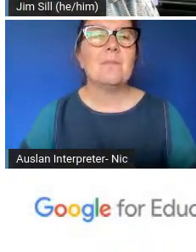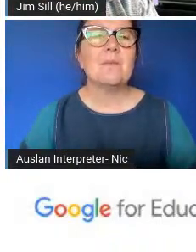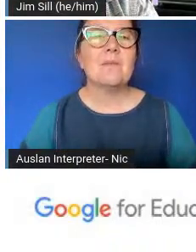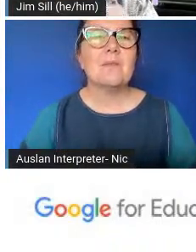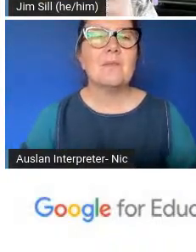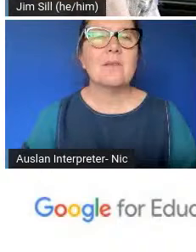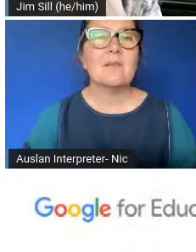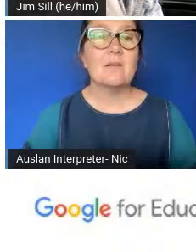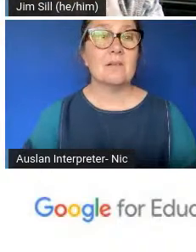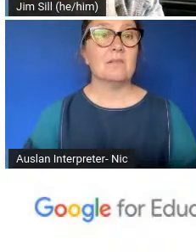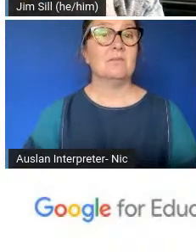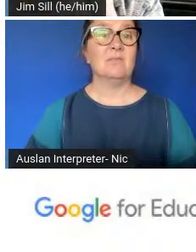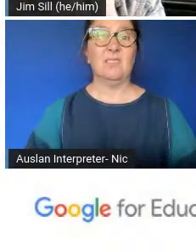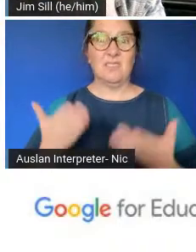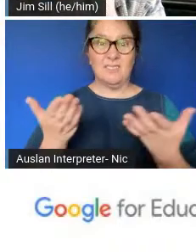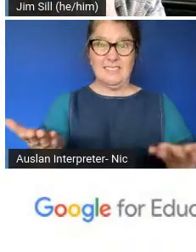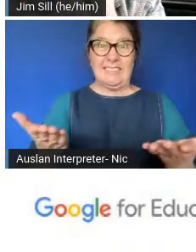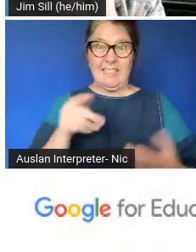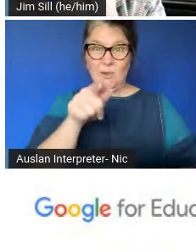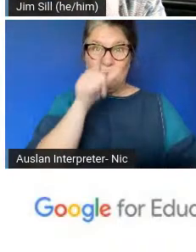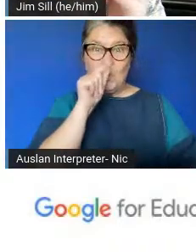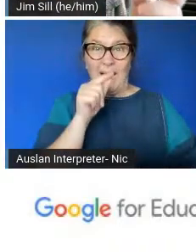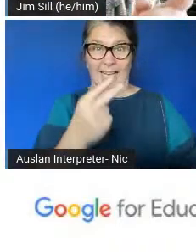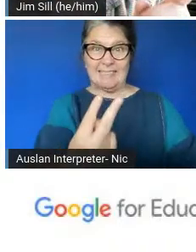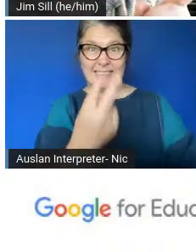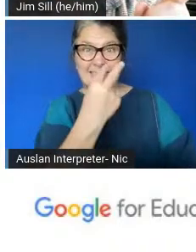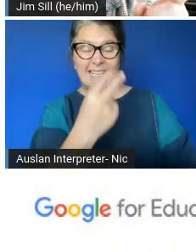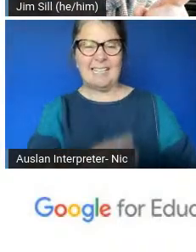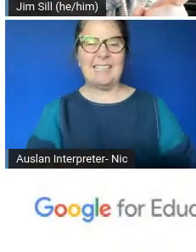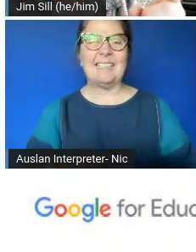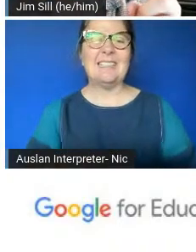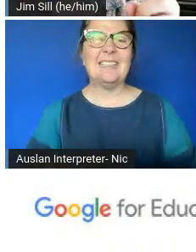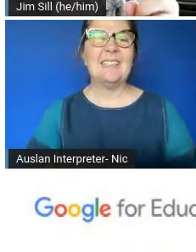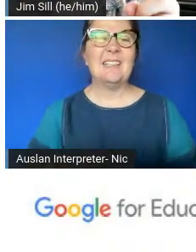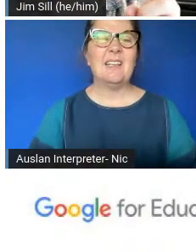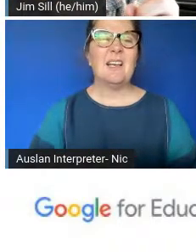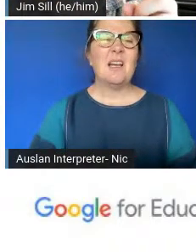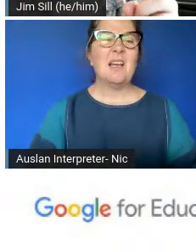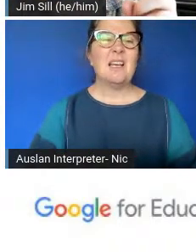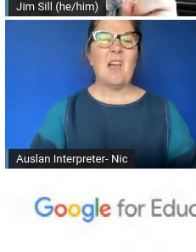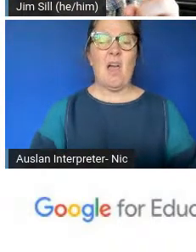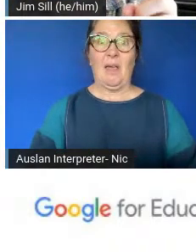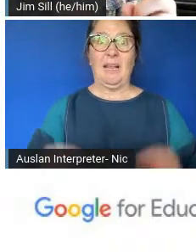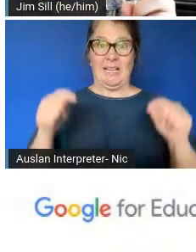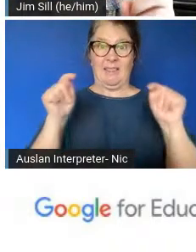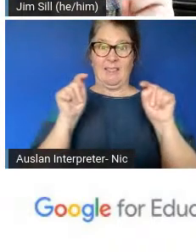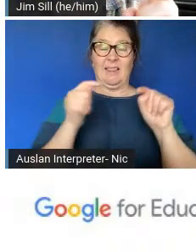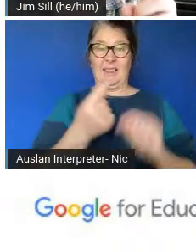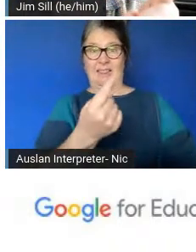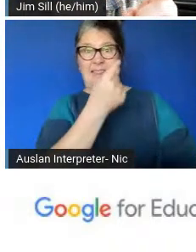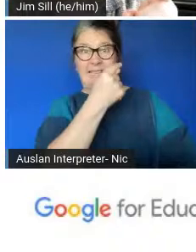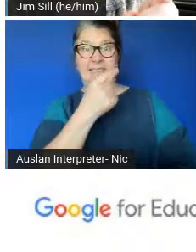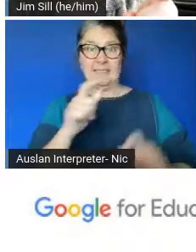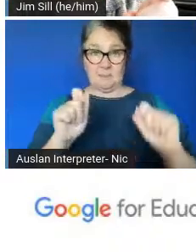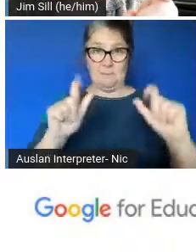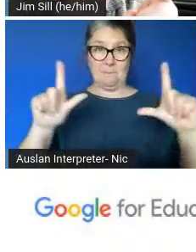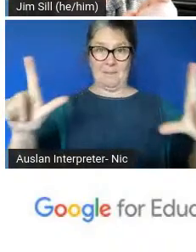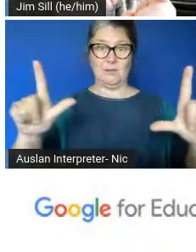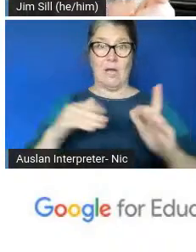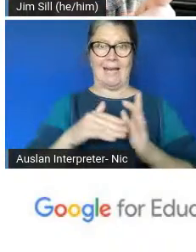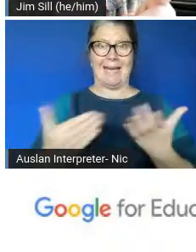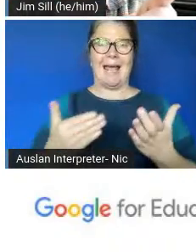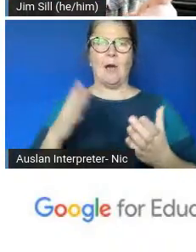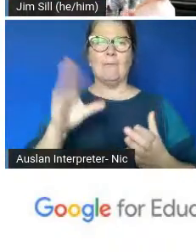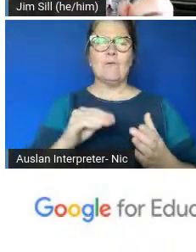so you can see, if you can see, but can I just draw really quick attention? This is actually a picture from Jeffrey Heil,